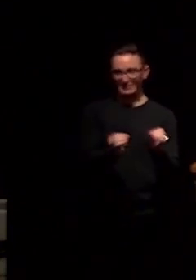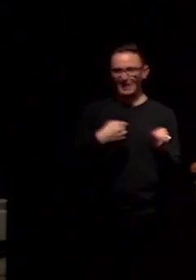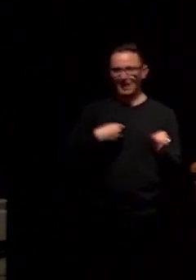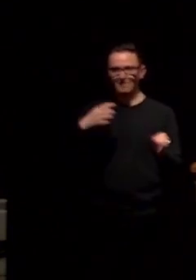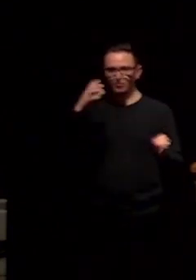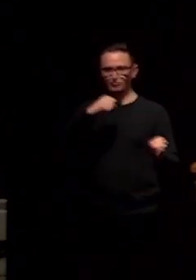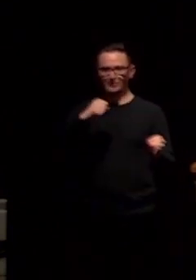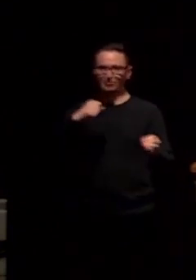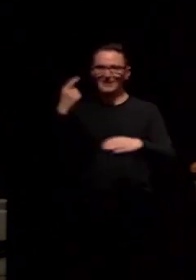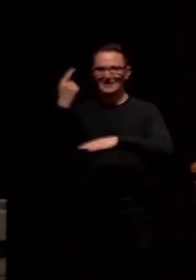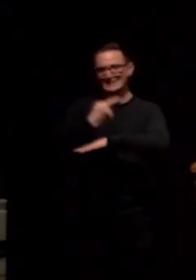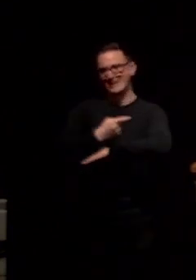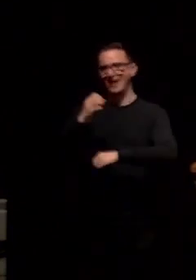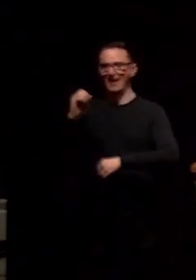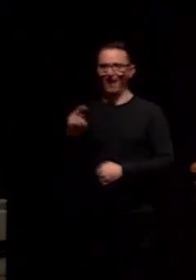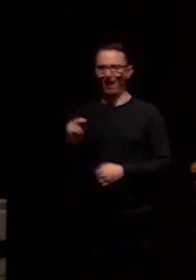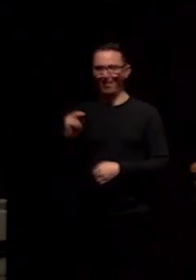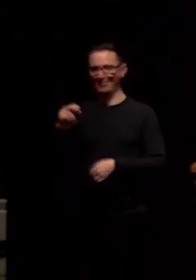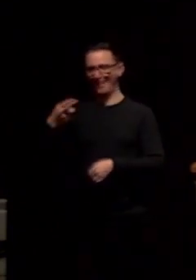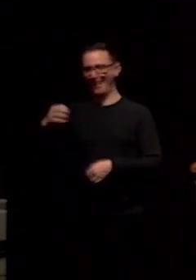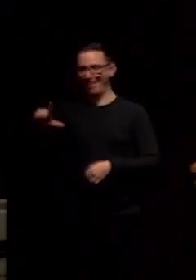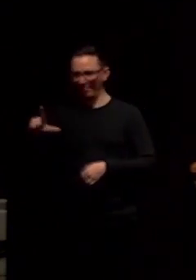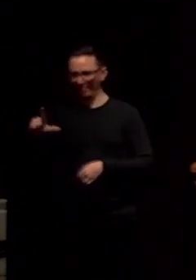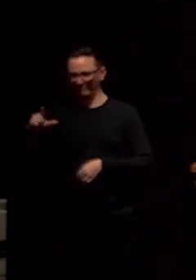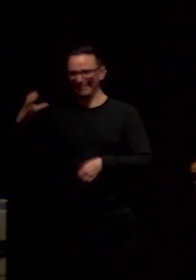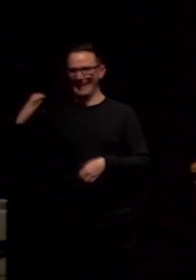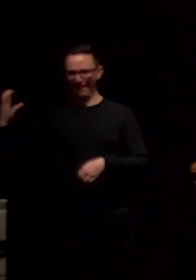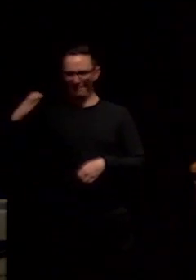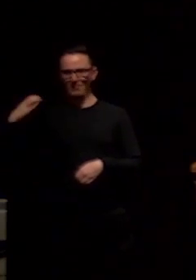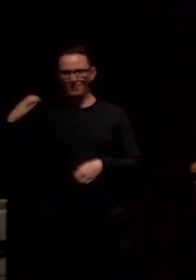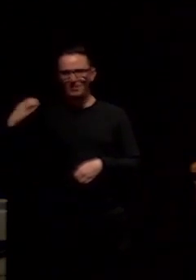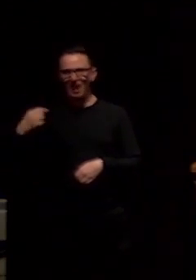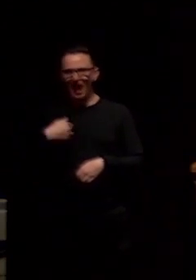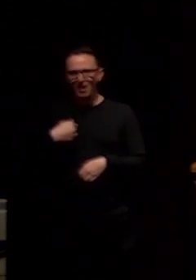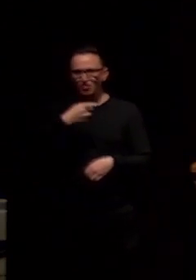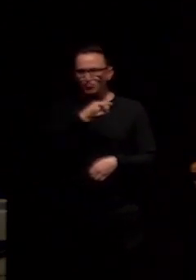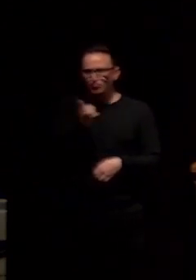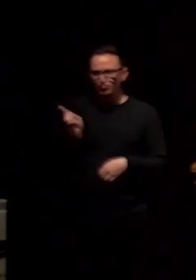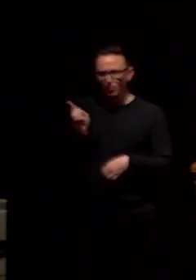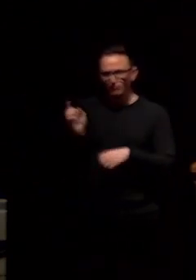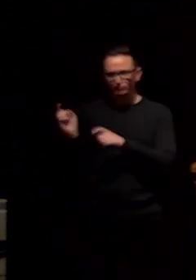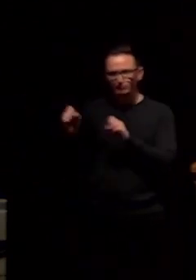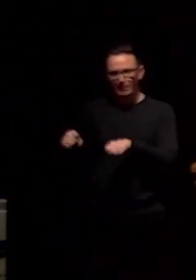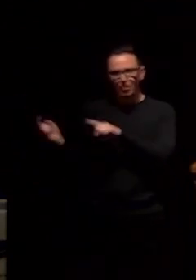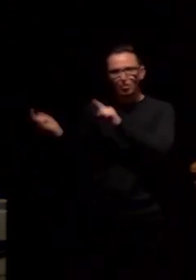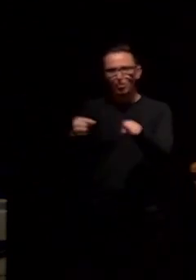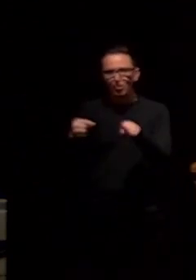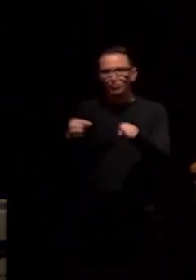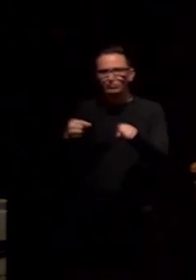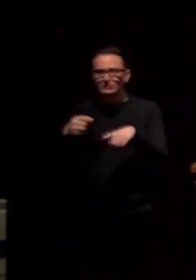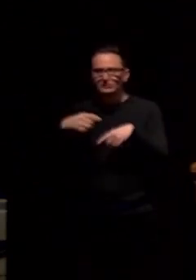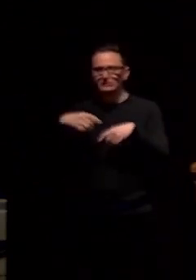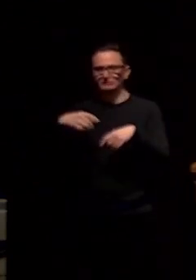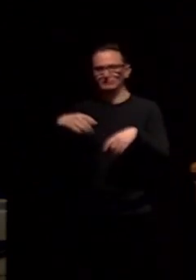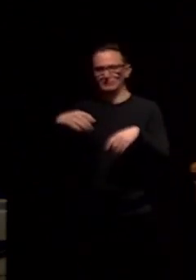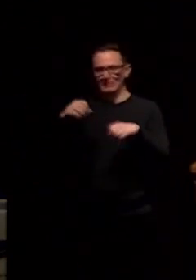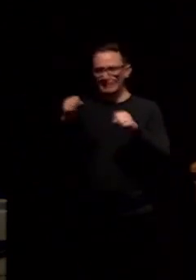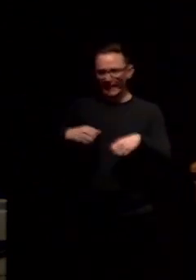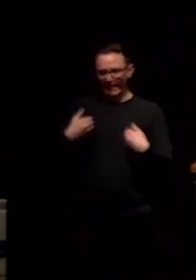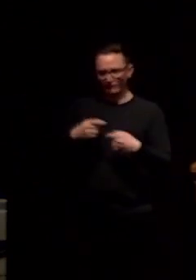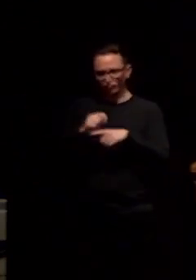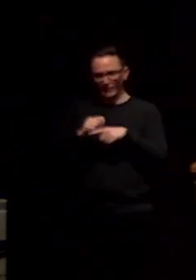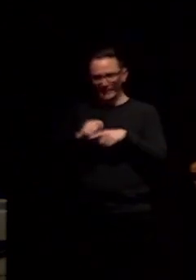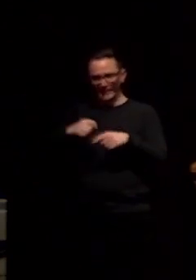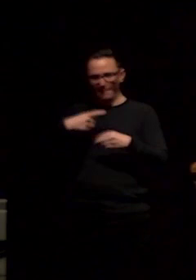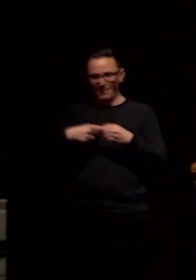for students to go, mm-hmm. and they will schedule all those meetings for you and train you with policy briefs and what to say and talking points before you meet